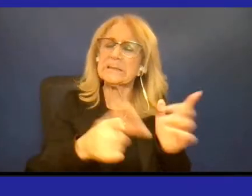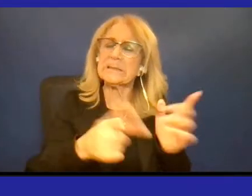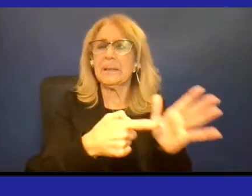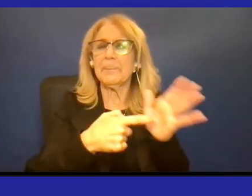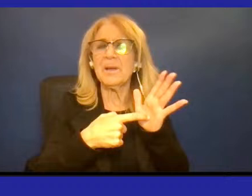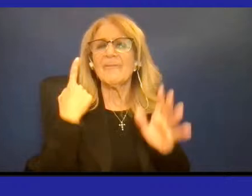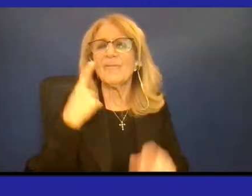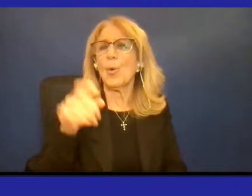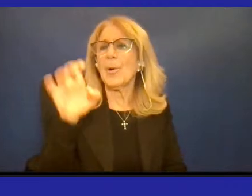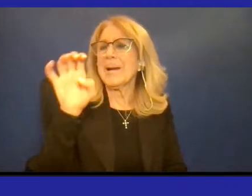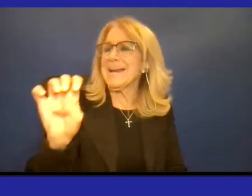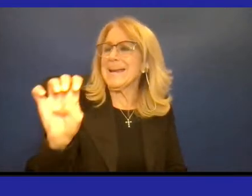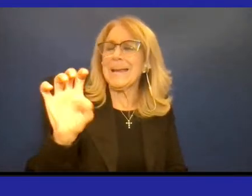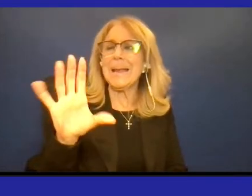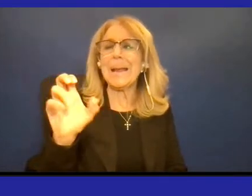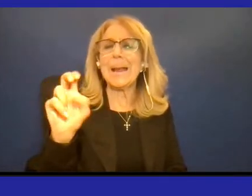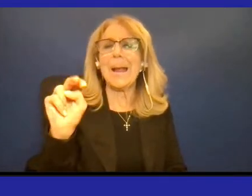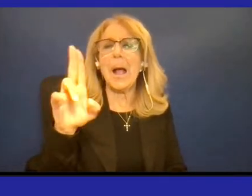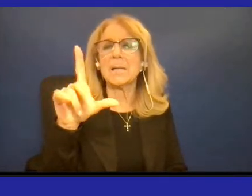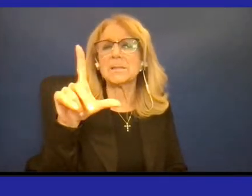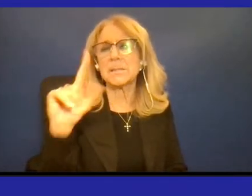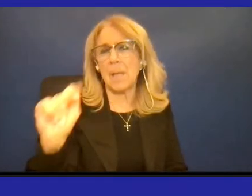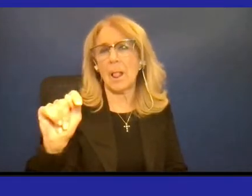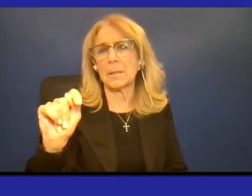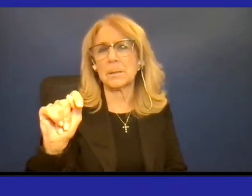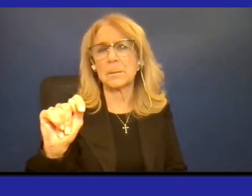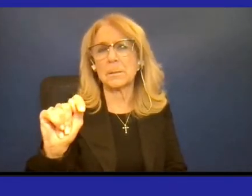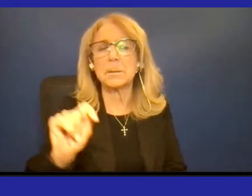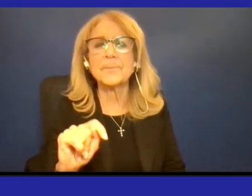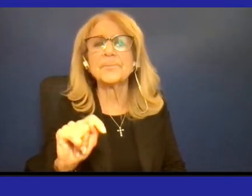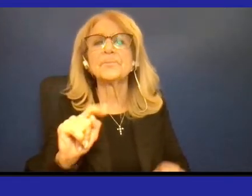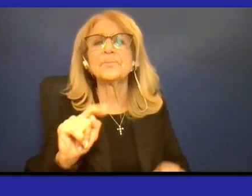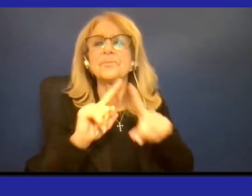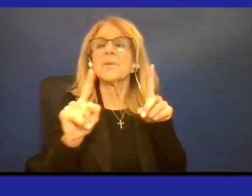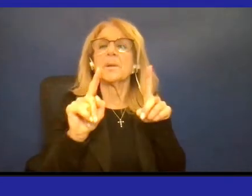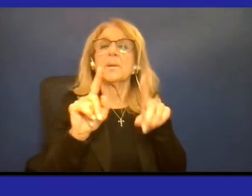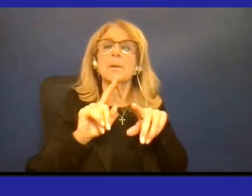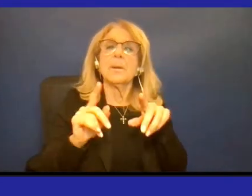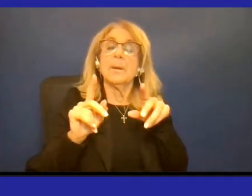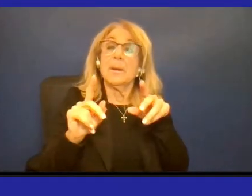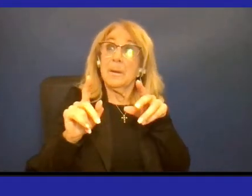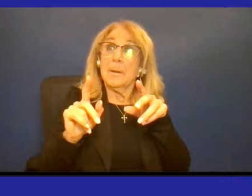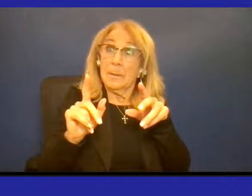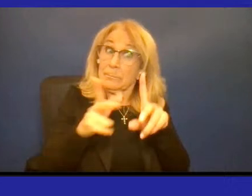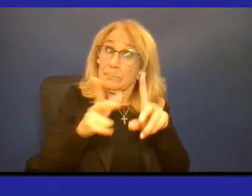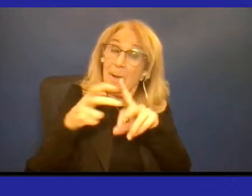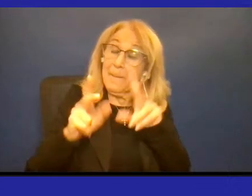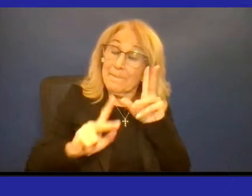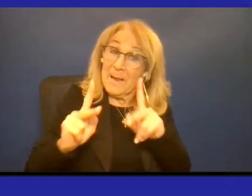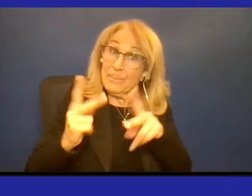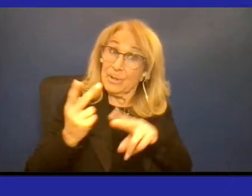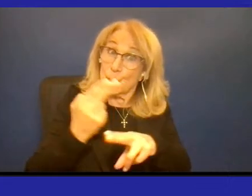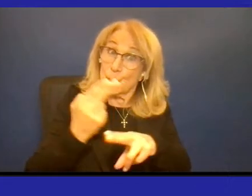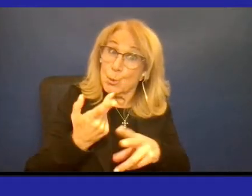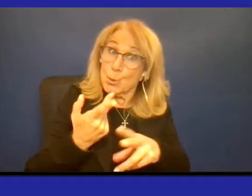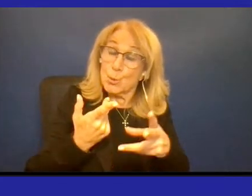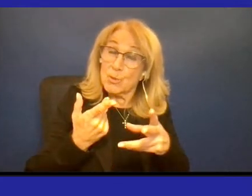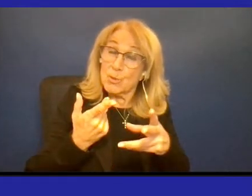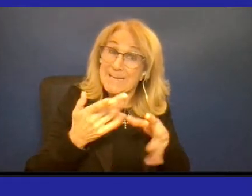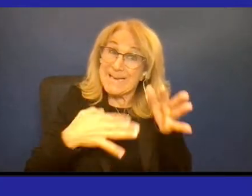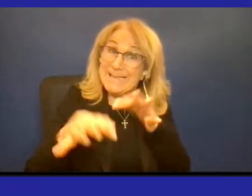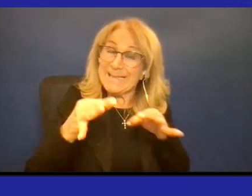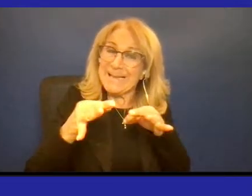e-consult, but that's the balance with getting people to utilize it rather than just schedule or put in a